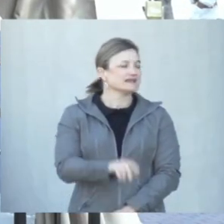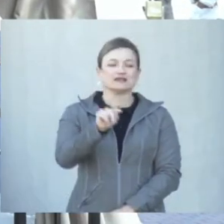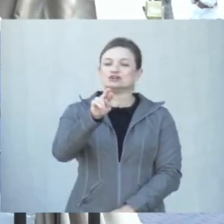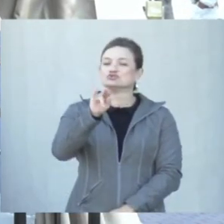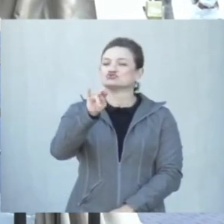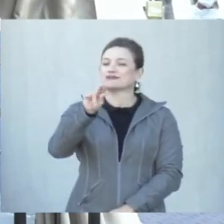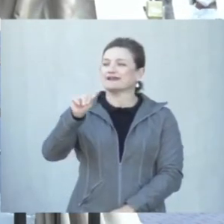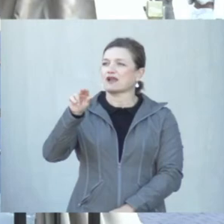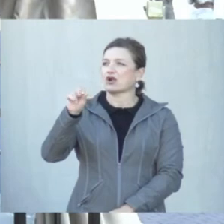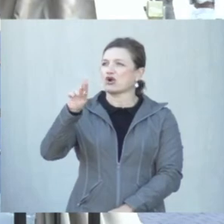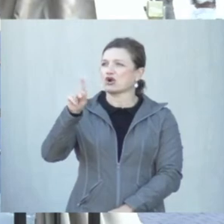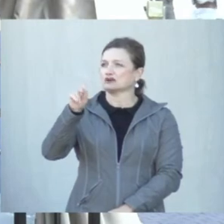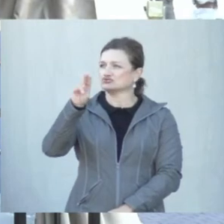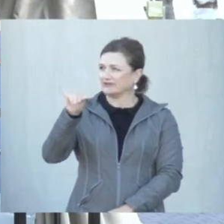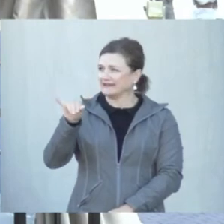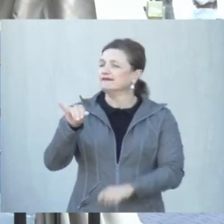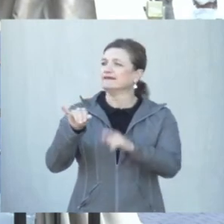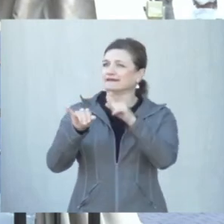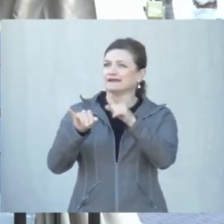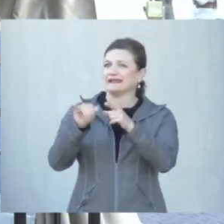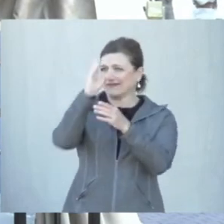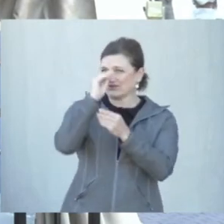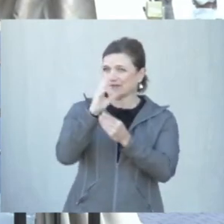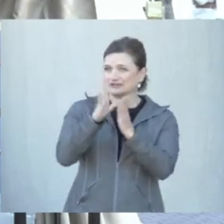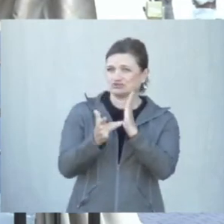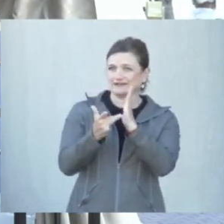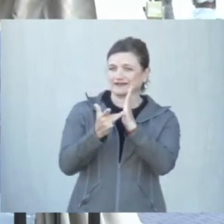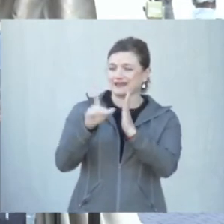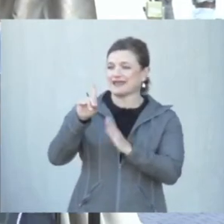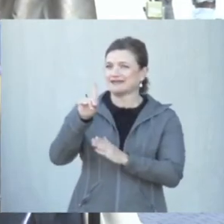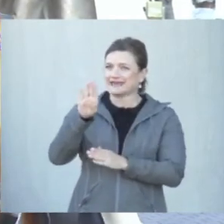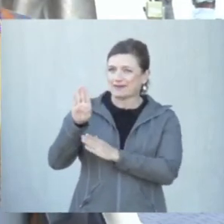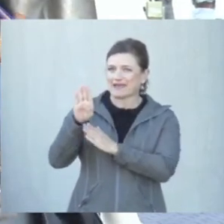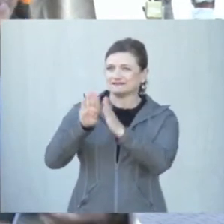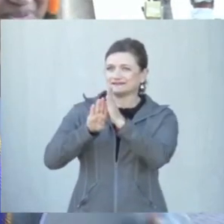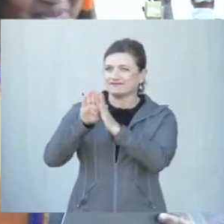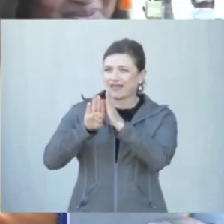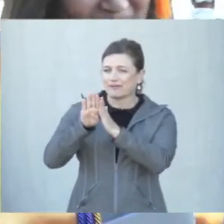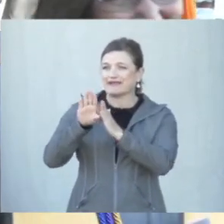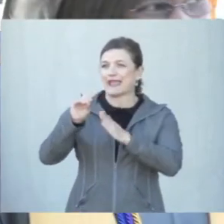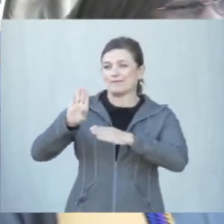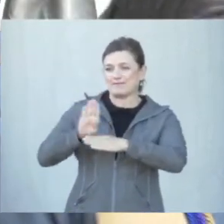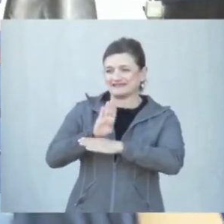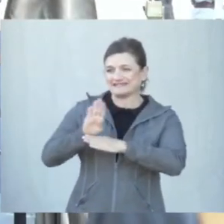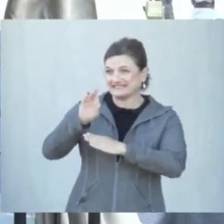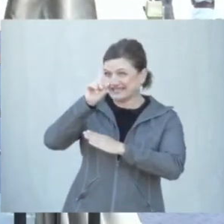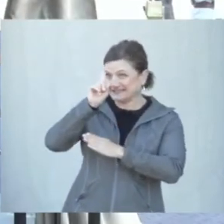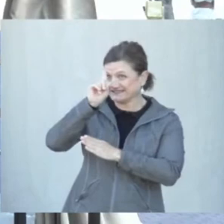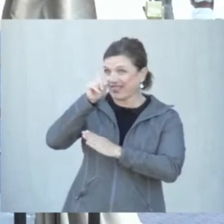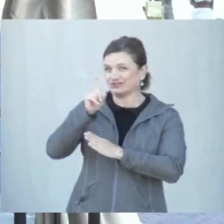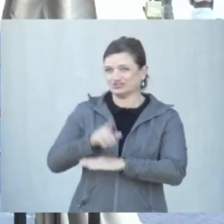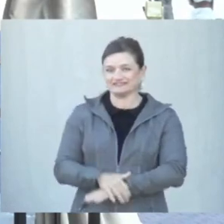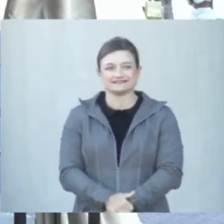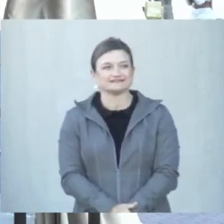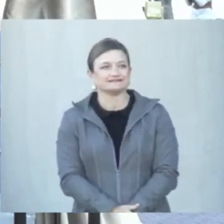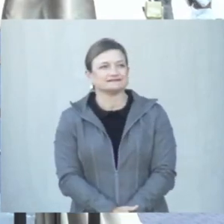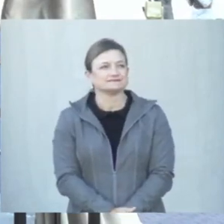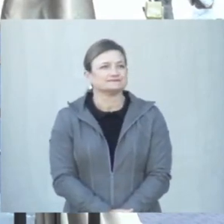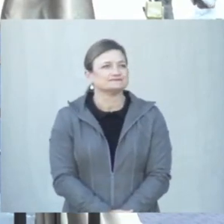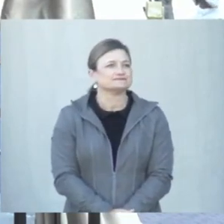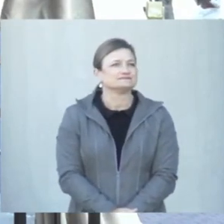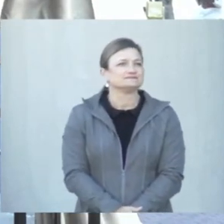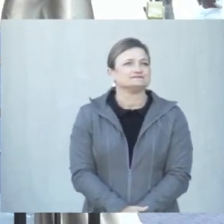Trina Ardrey, Information Technology, Database Development, Business Intelligence.